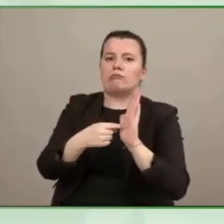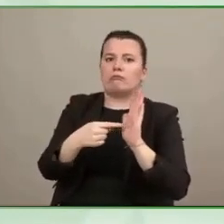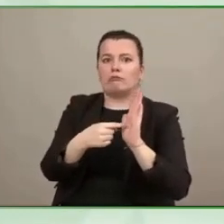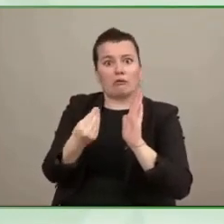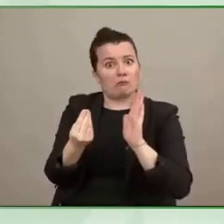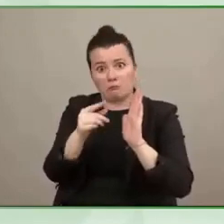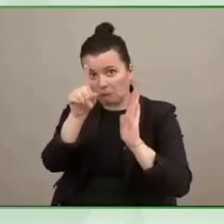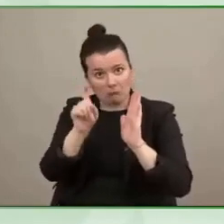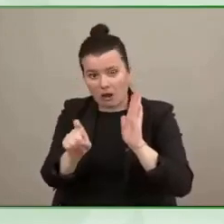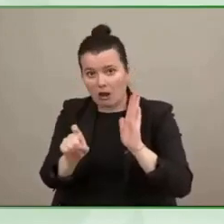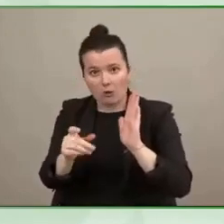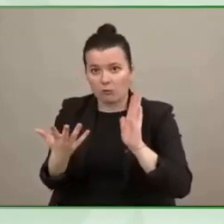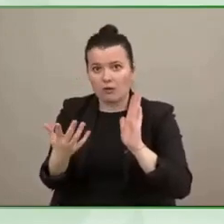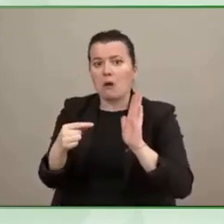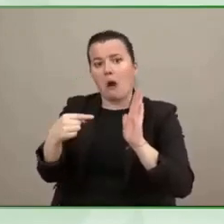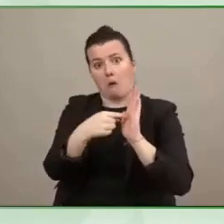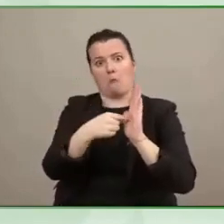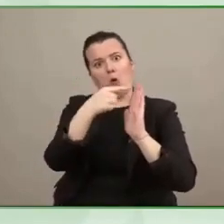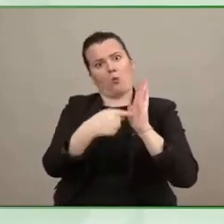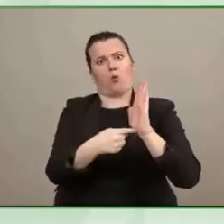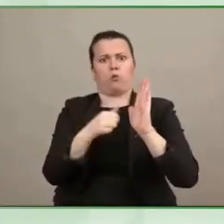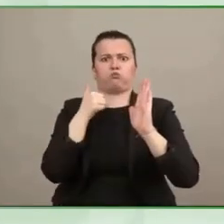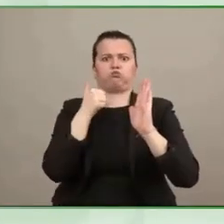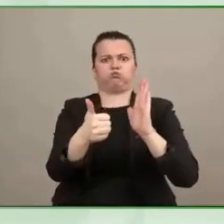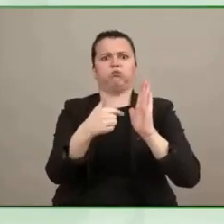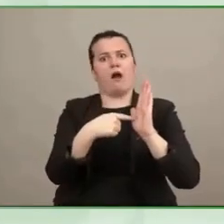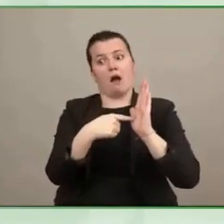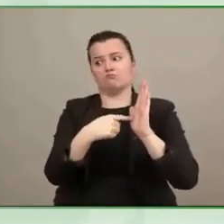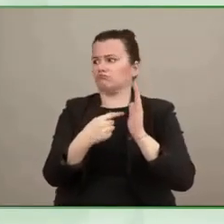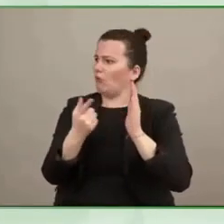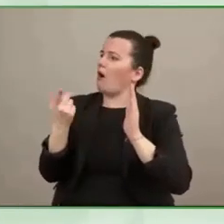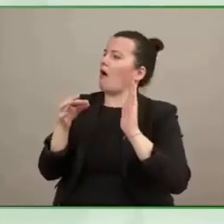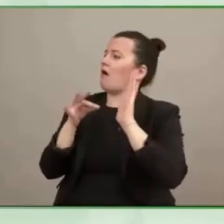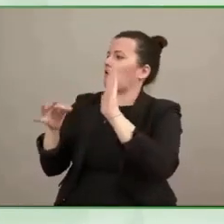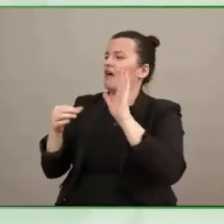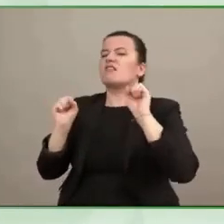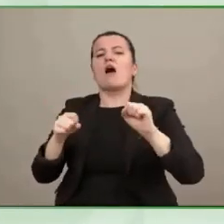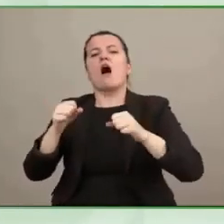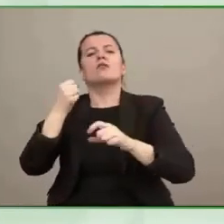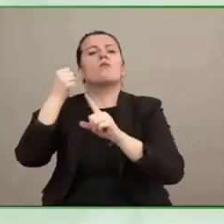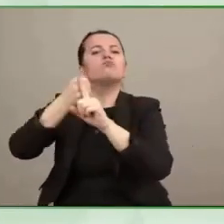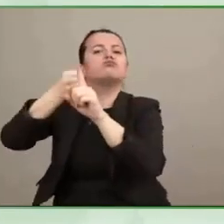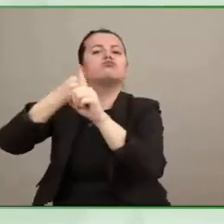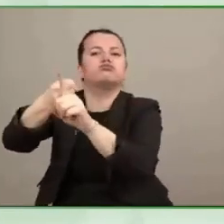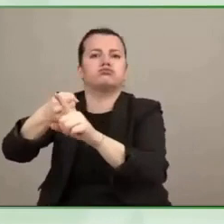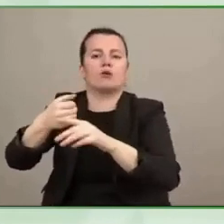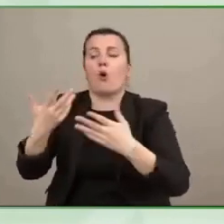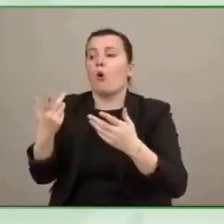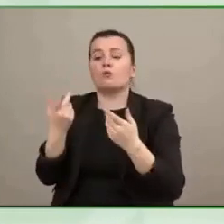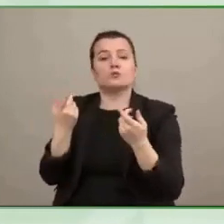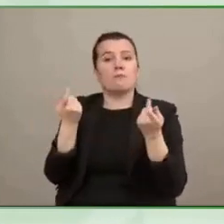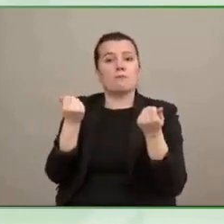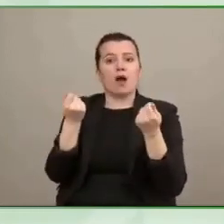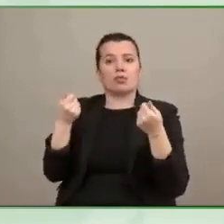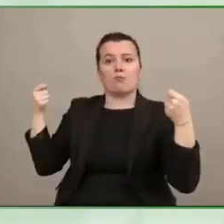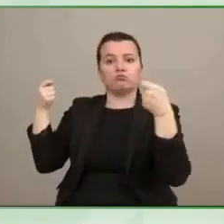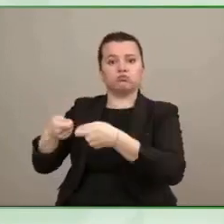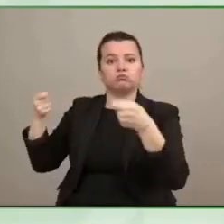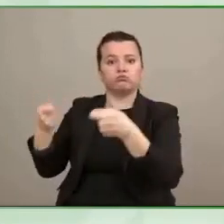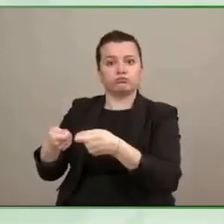work? And how are you doing with the donor community there? Yeah, That is a good